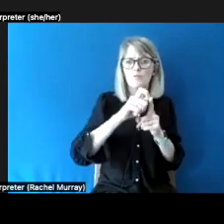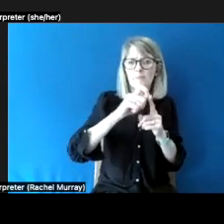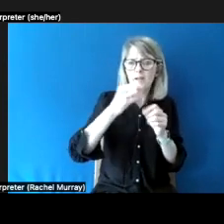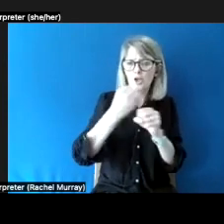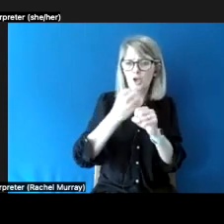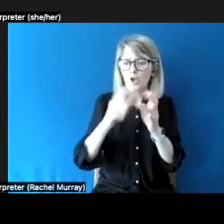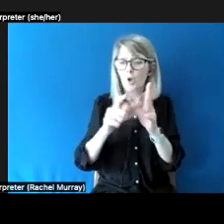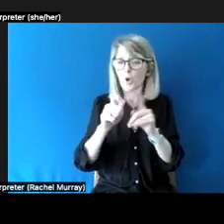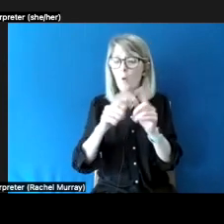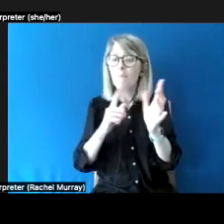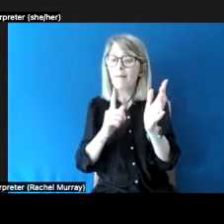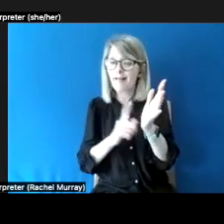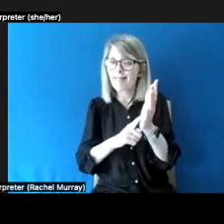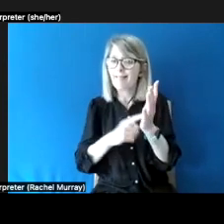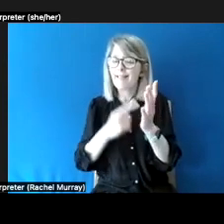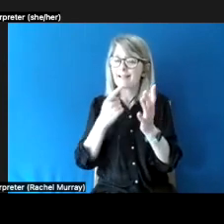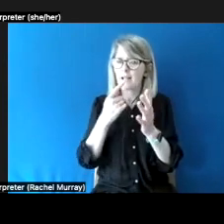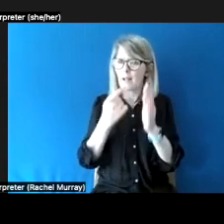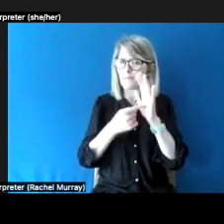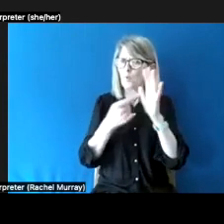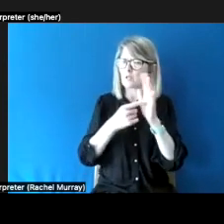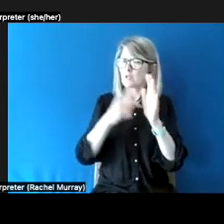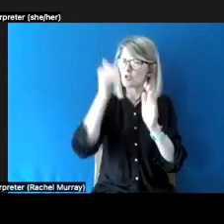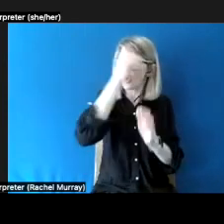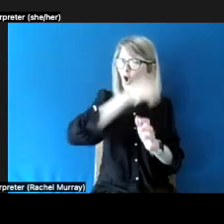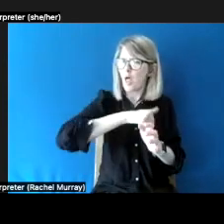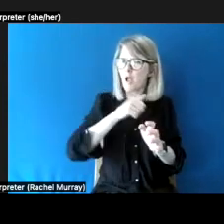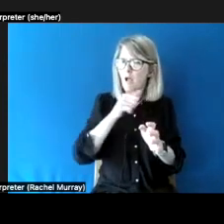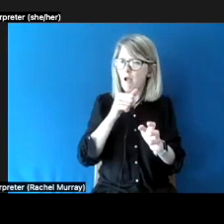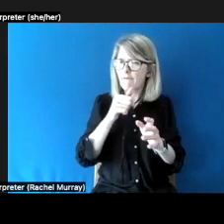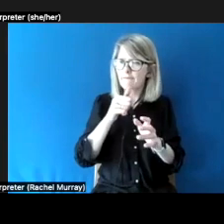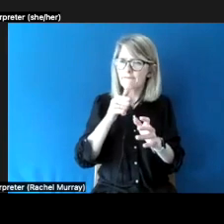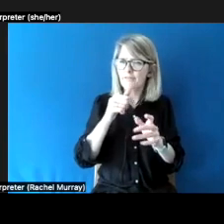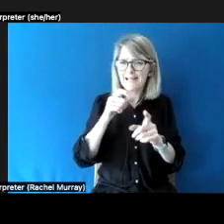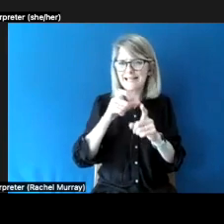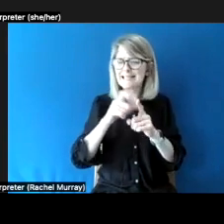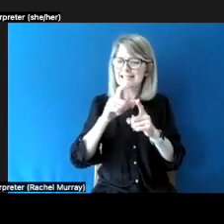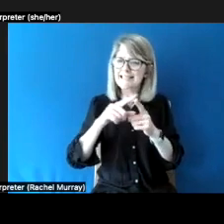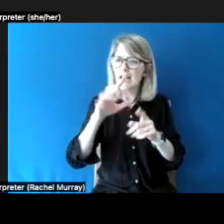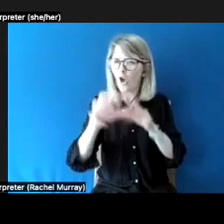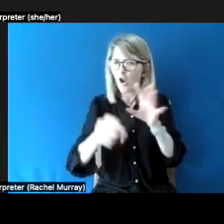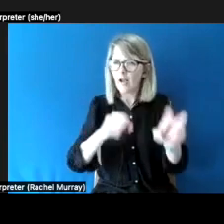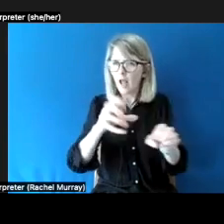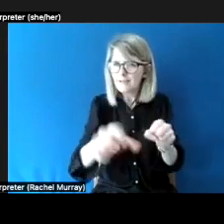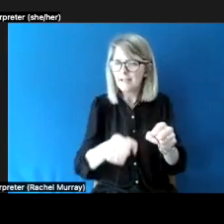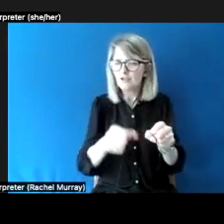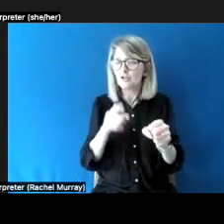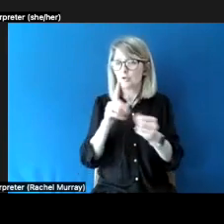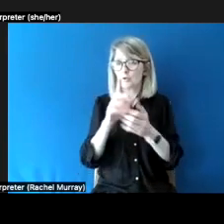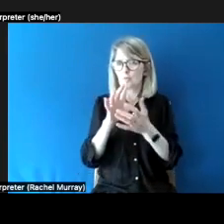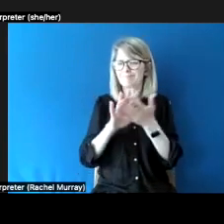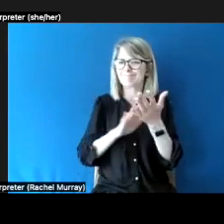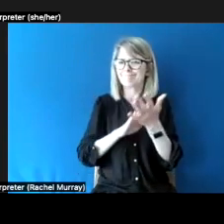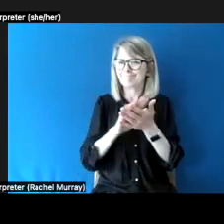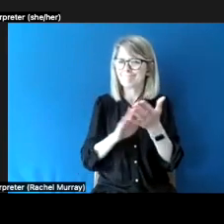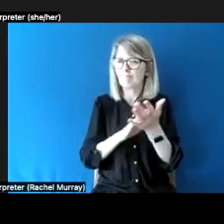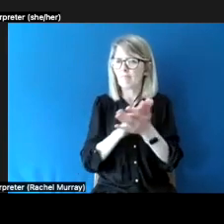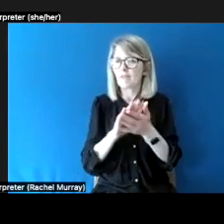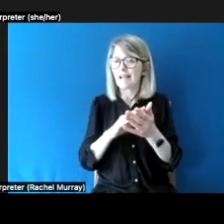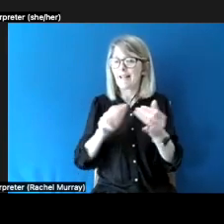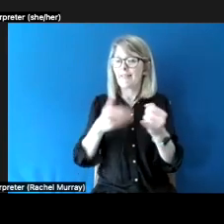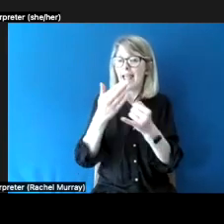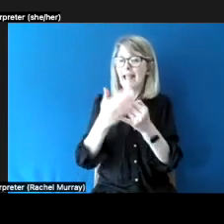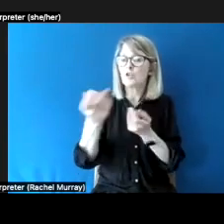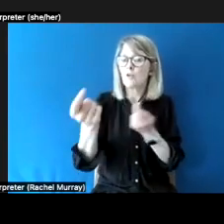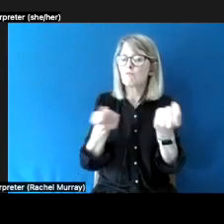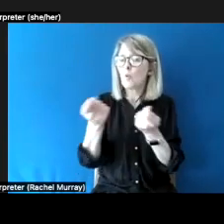decolonization, she argues that it's a process which signifies the end of rule by a foreign power and